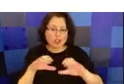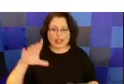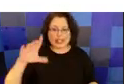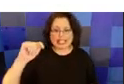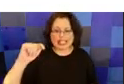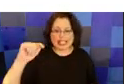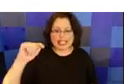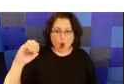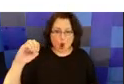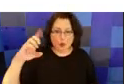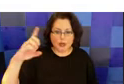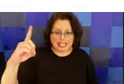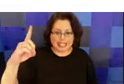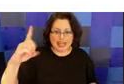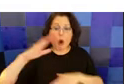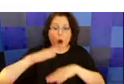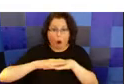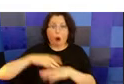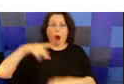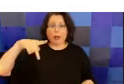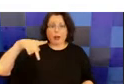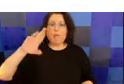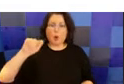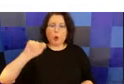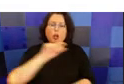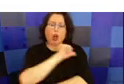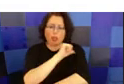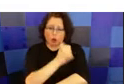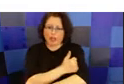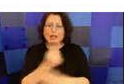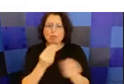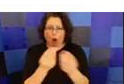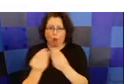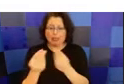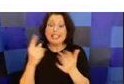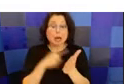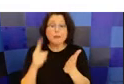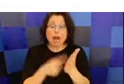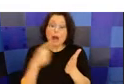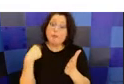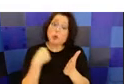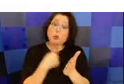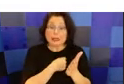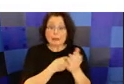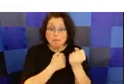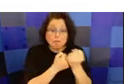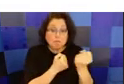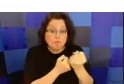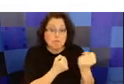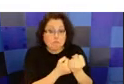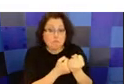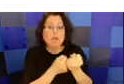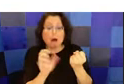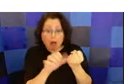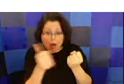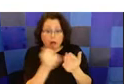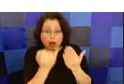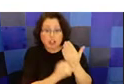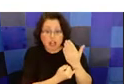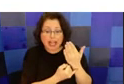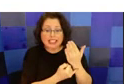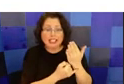on Port Authority property. Sometimes we're a stakeholder for transit-oriented development, and that